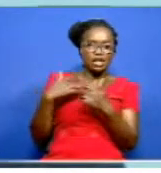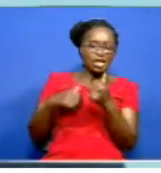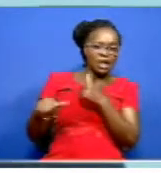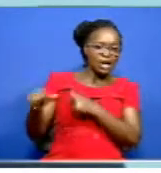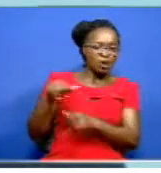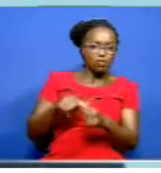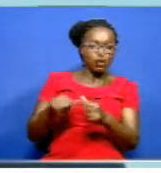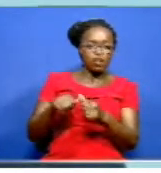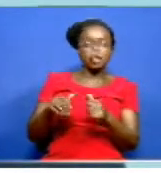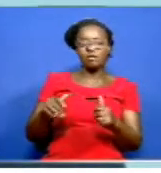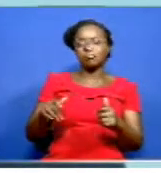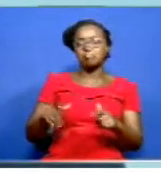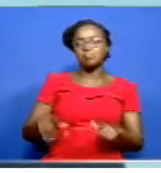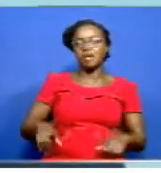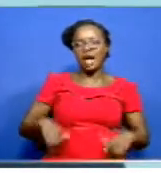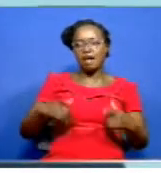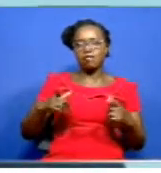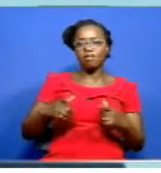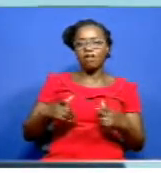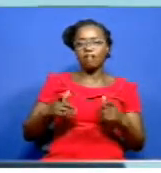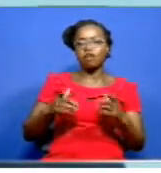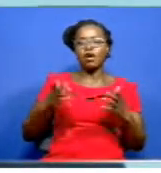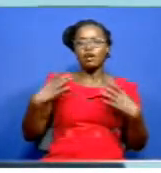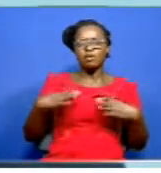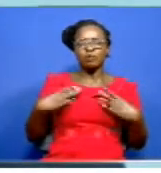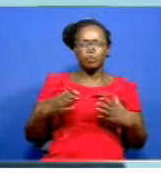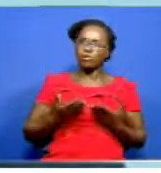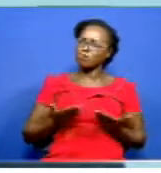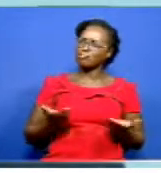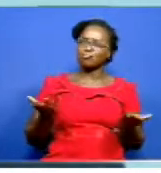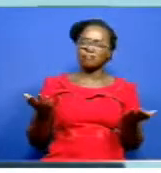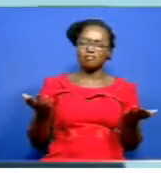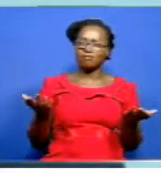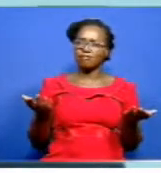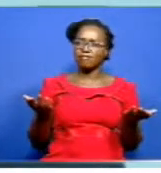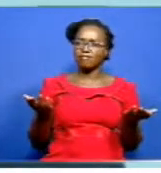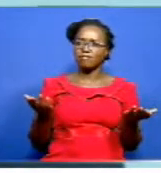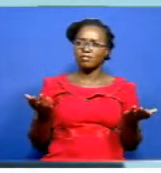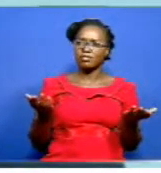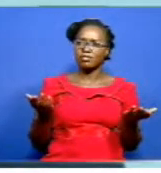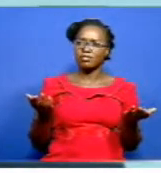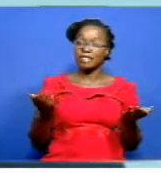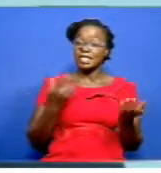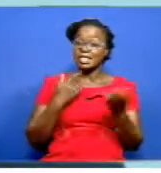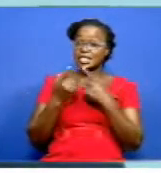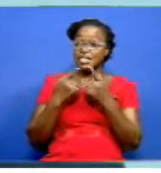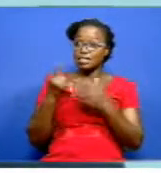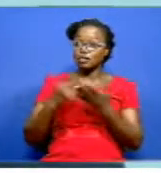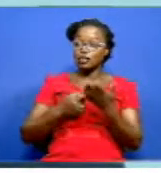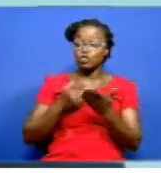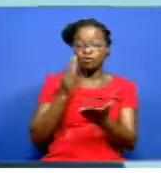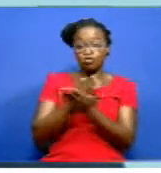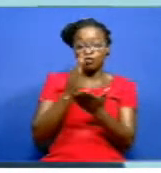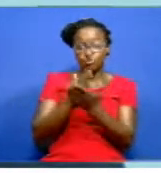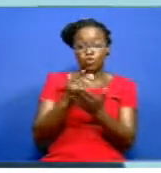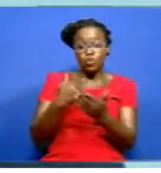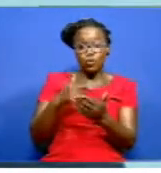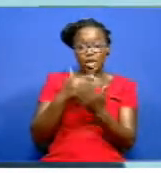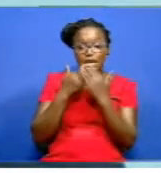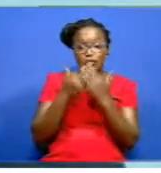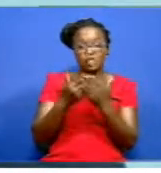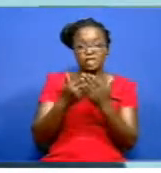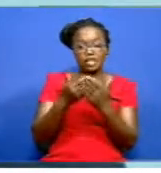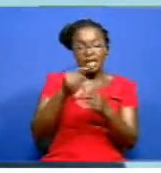well-being and the welfare of Mwananchi? It stems from the point of view that we have not really appreciated what the